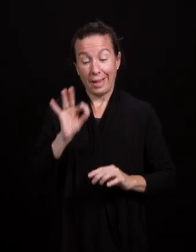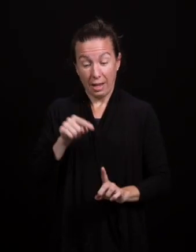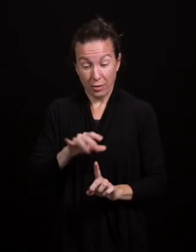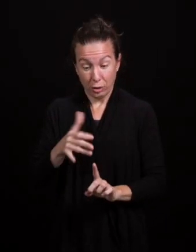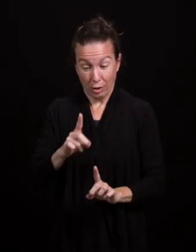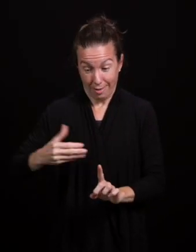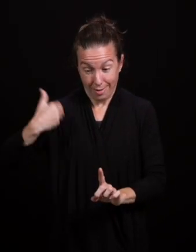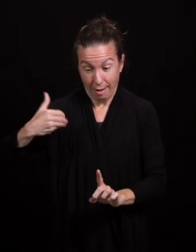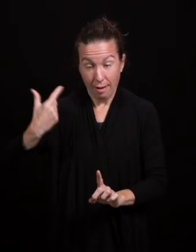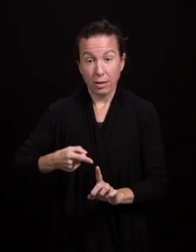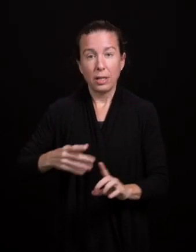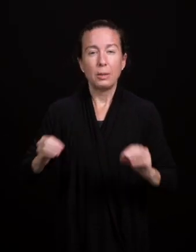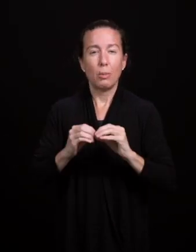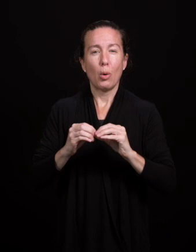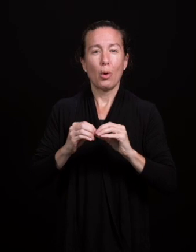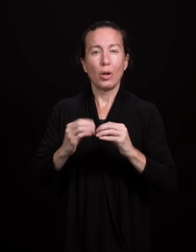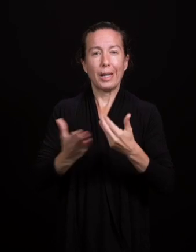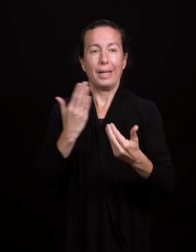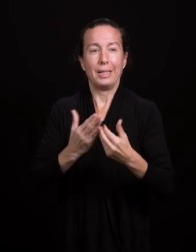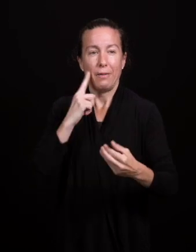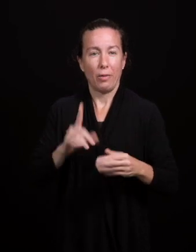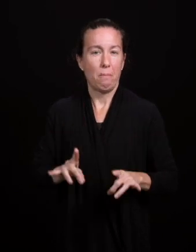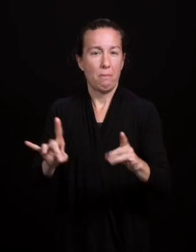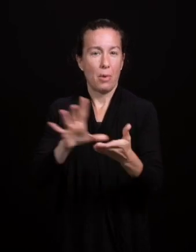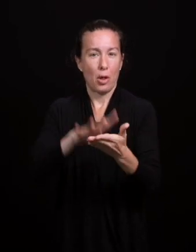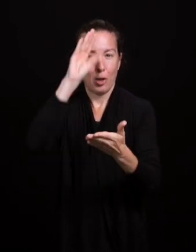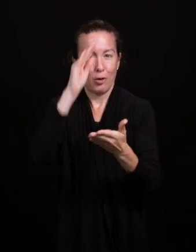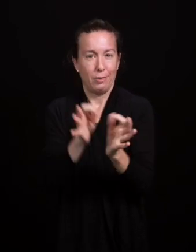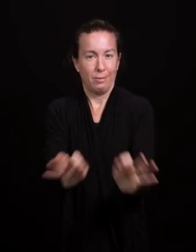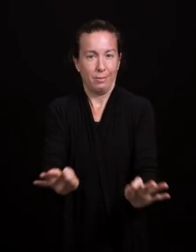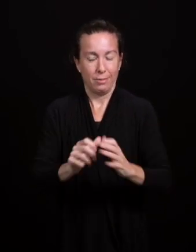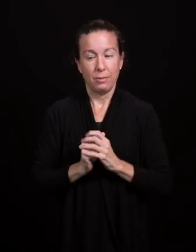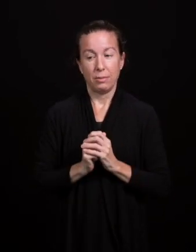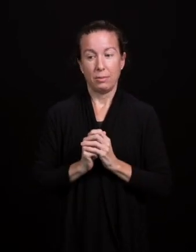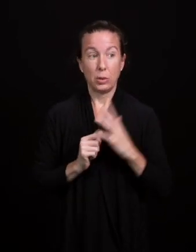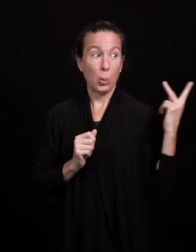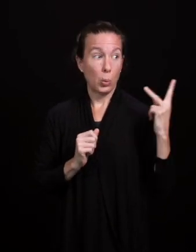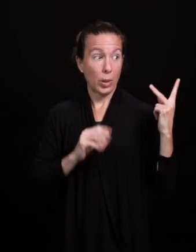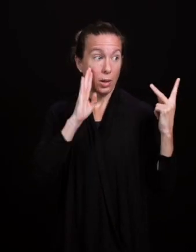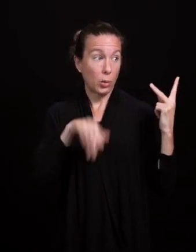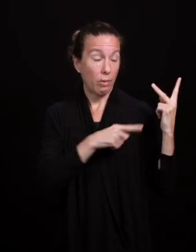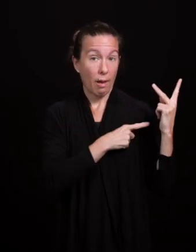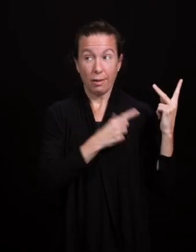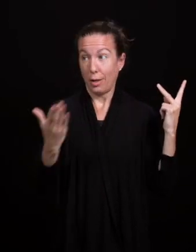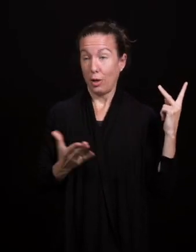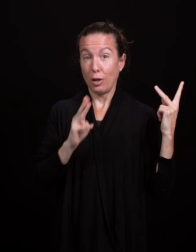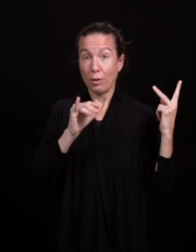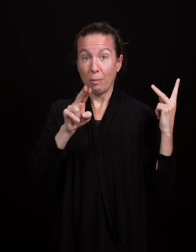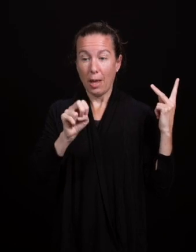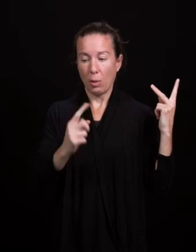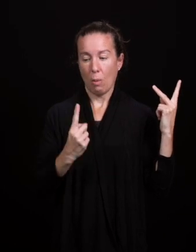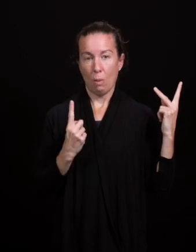the easier it is for them to learn a language. And we knew that the only deaf school in the state of Maine was